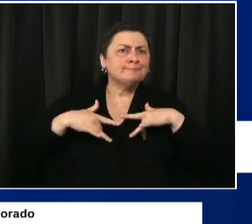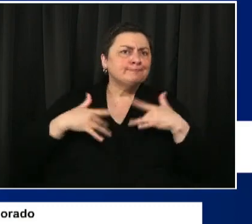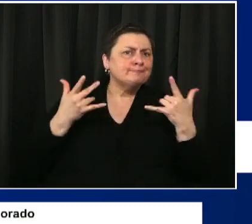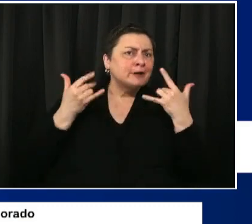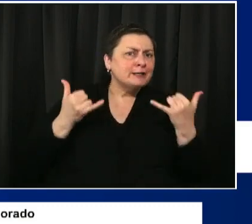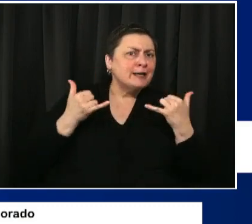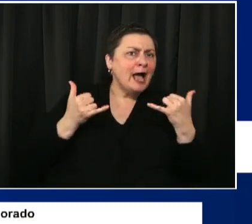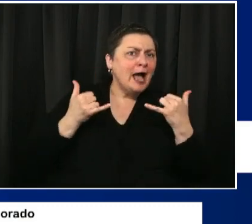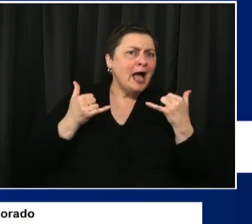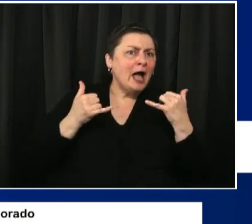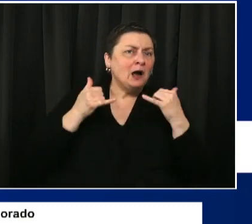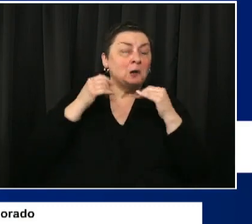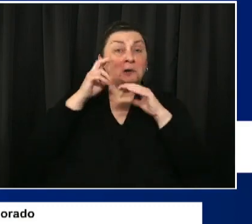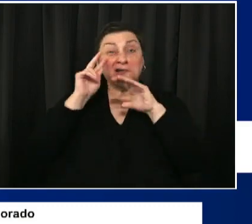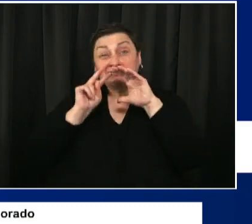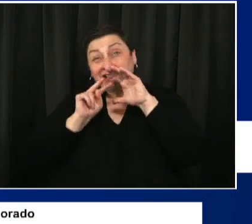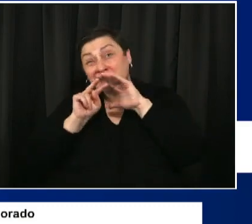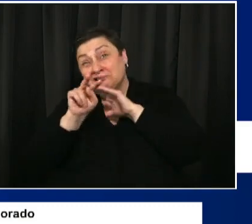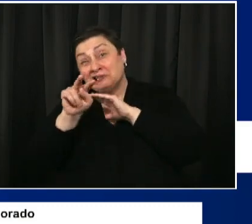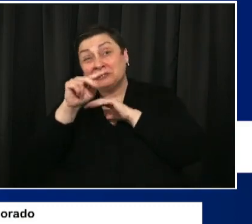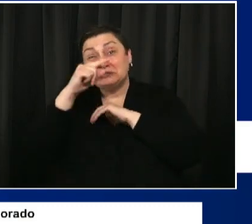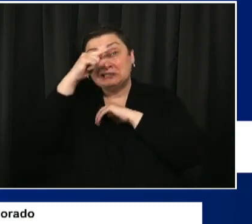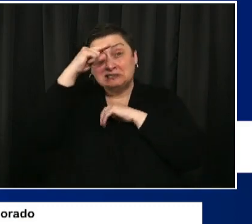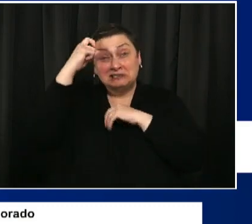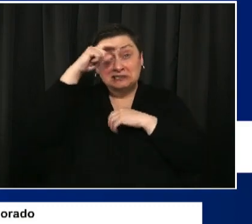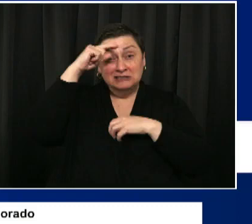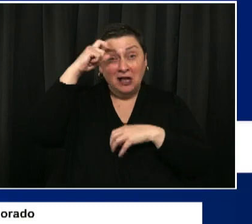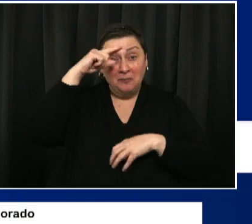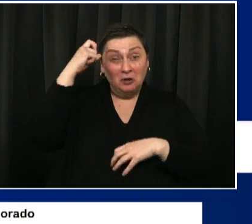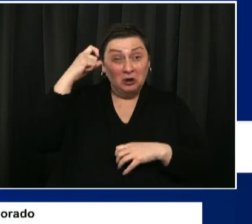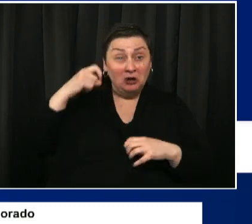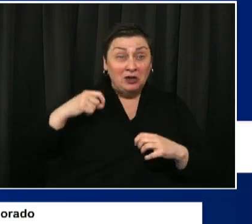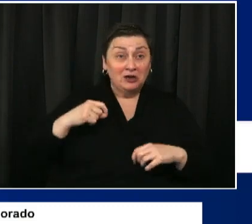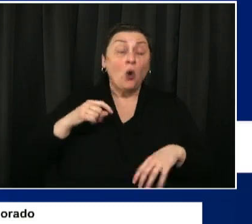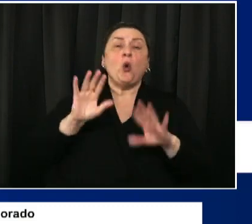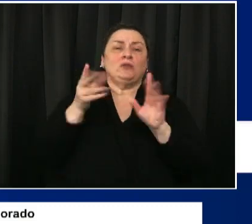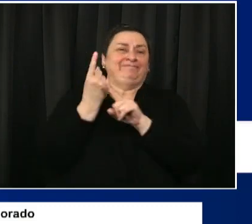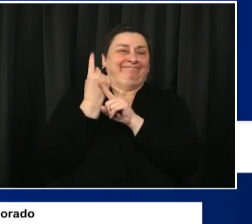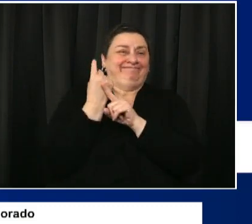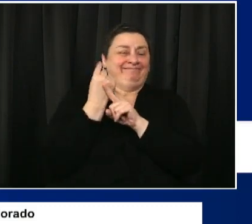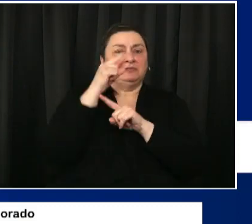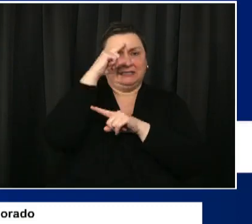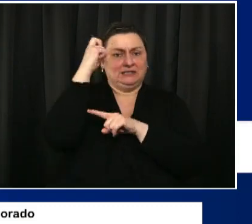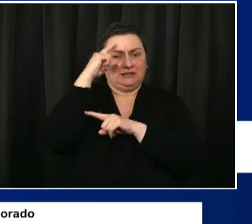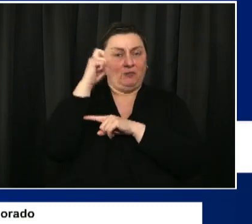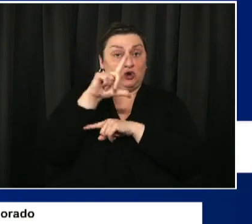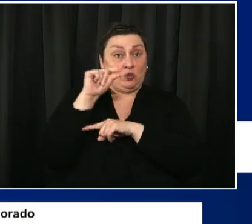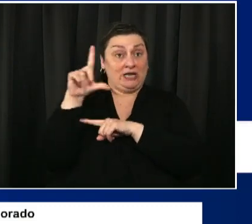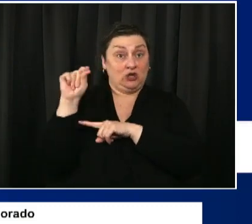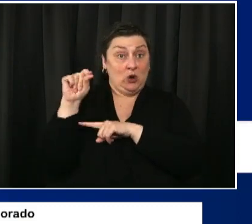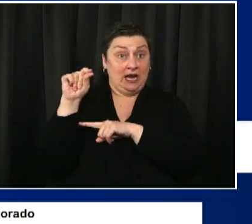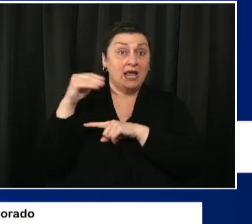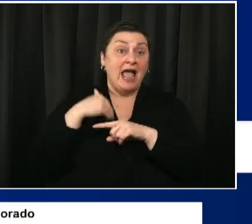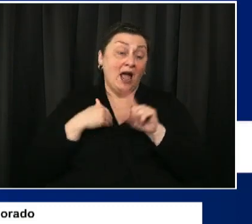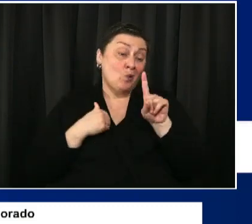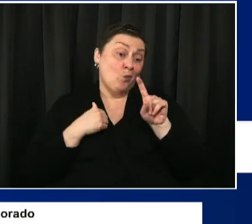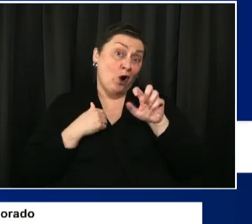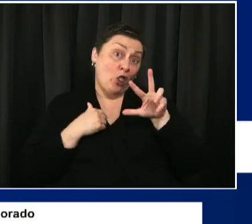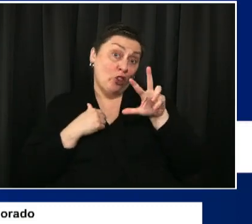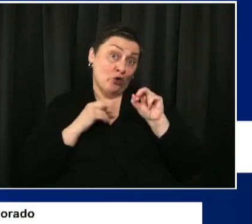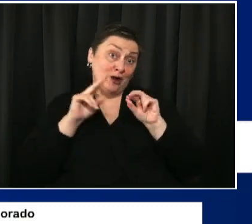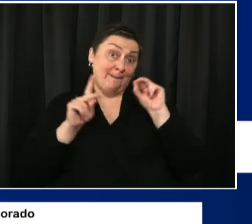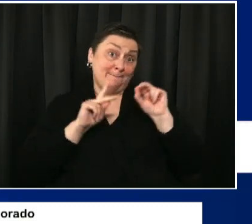the summer is, that lowest dotted line. So the summer of 2020, you can see we had 130 people